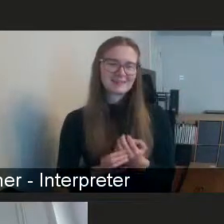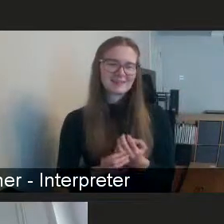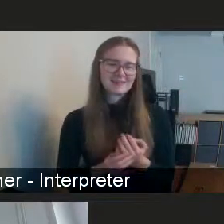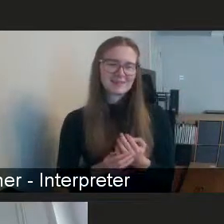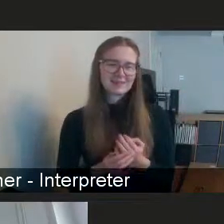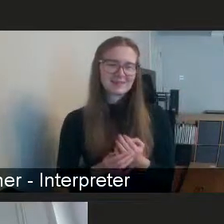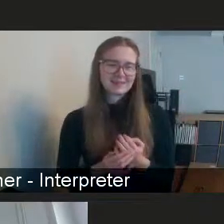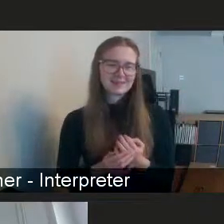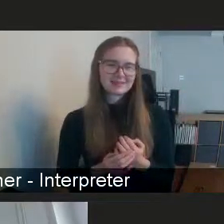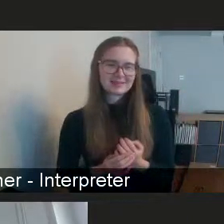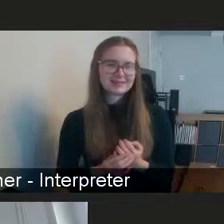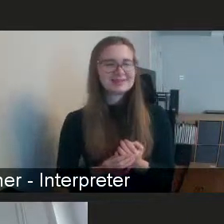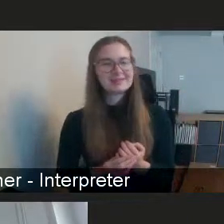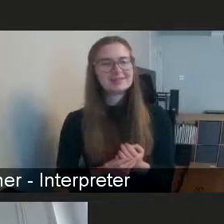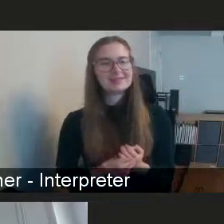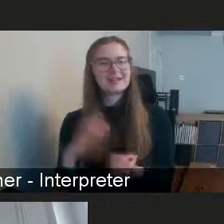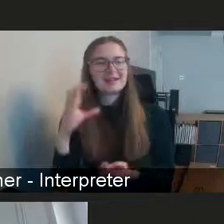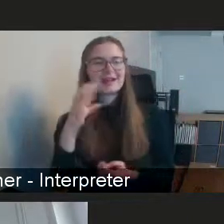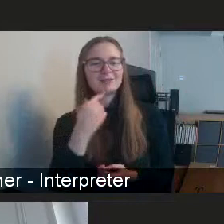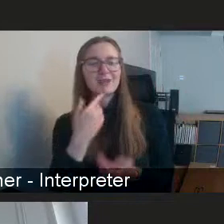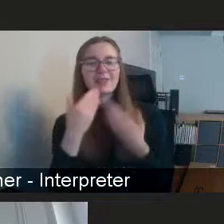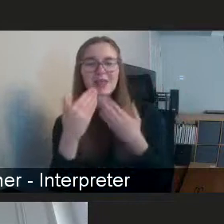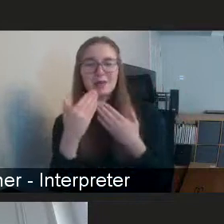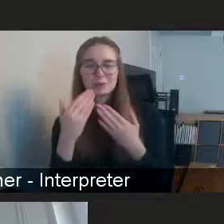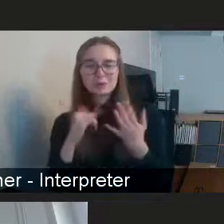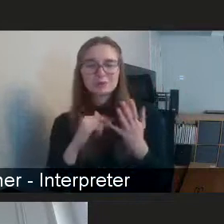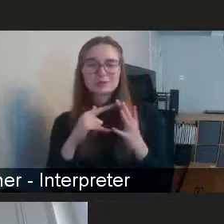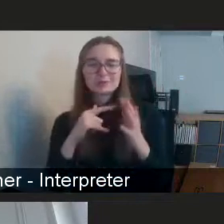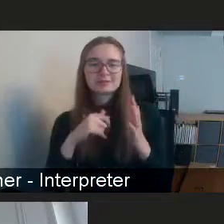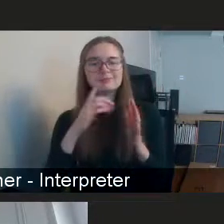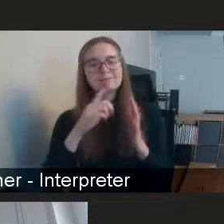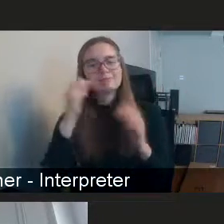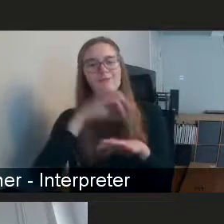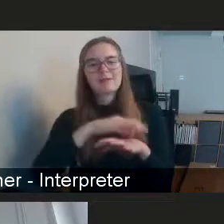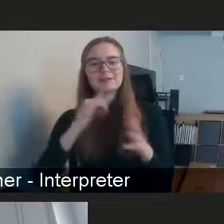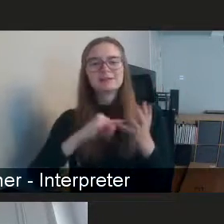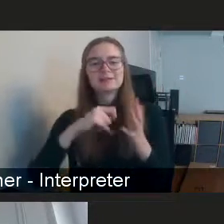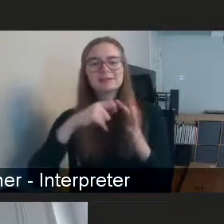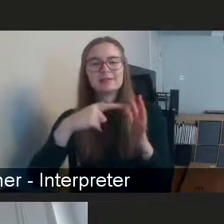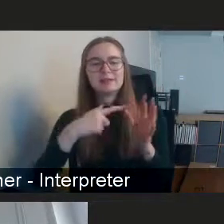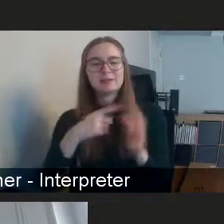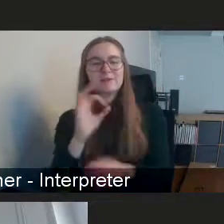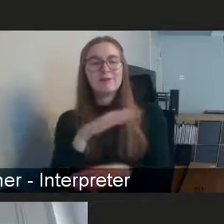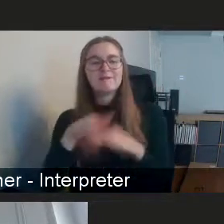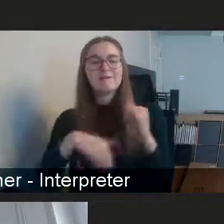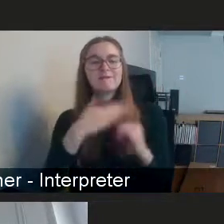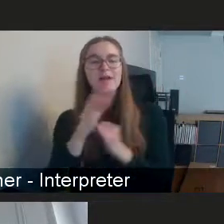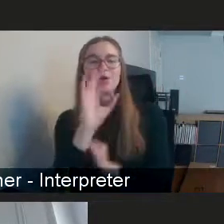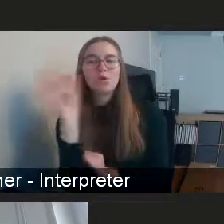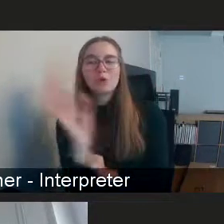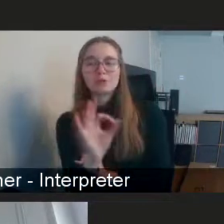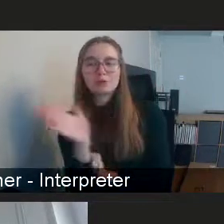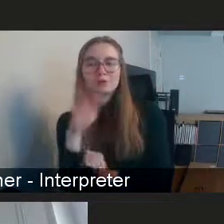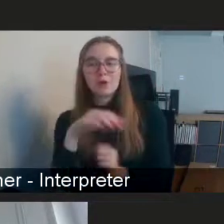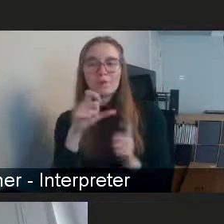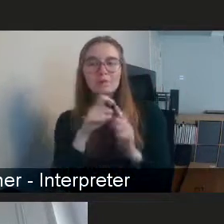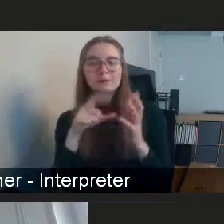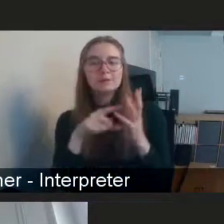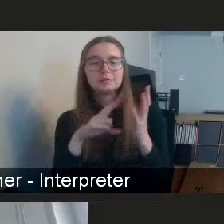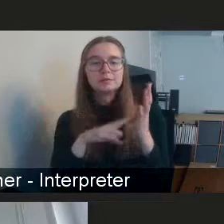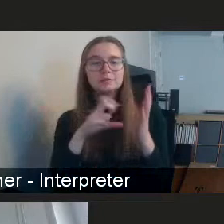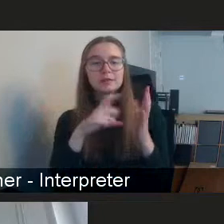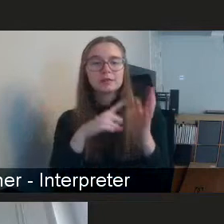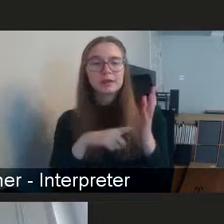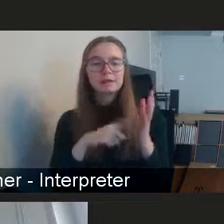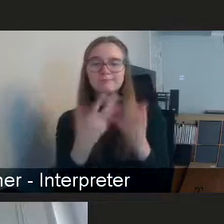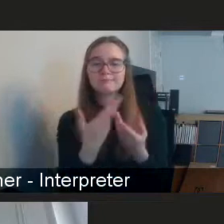Thank you, Professor Ski. We are running a bit short of time. So what I'm going to do, I have a final question from Duncan, which I'm going to pose to